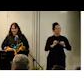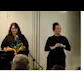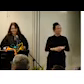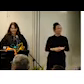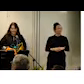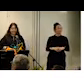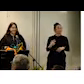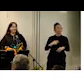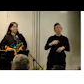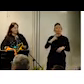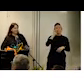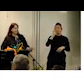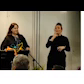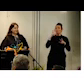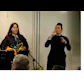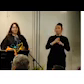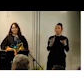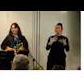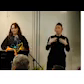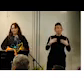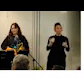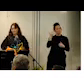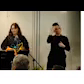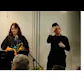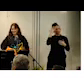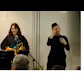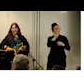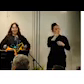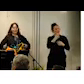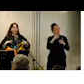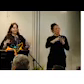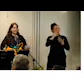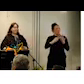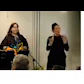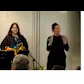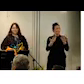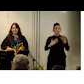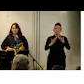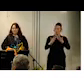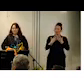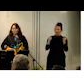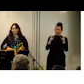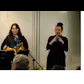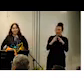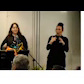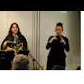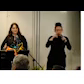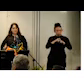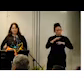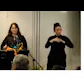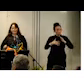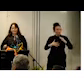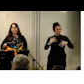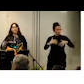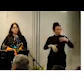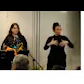I'm a senior researcher at the Healthy Brain Aging program within the University of Sydney, where I'm exploring the effects of chronic pain and